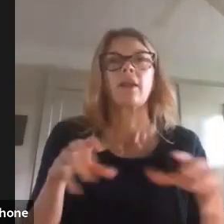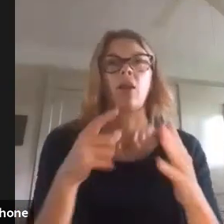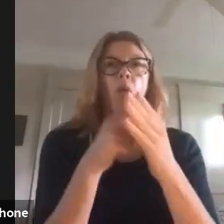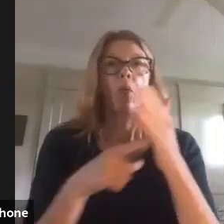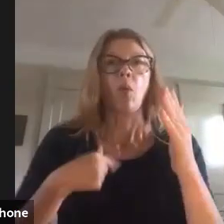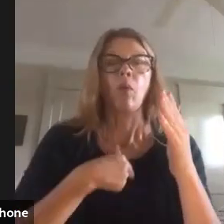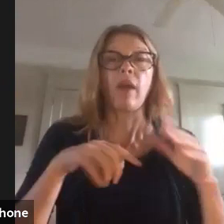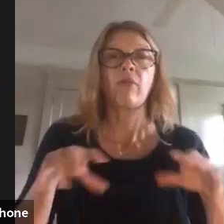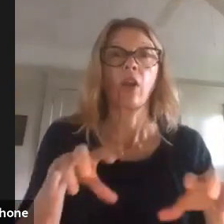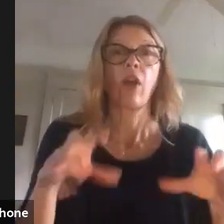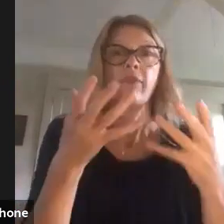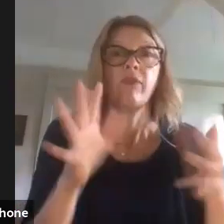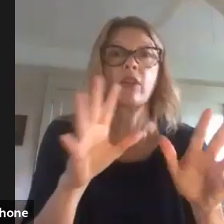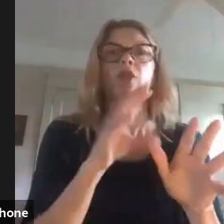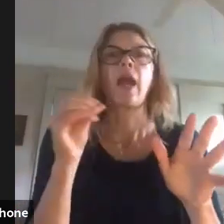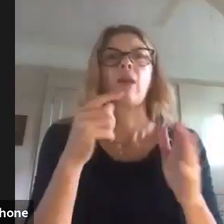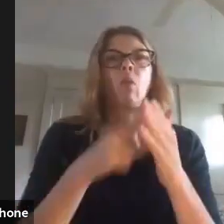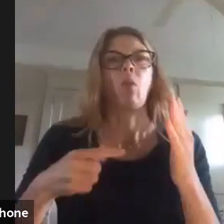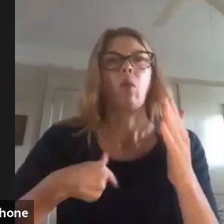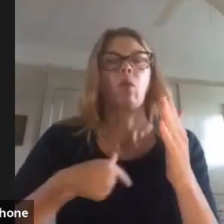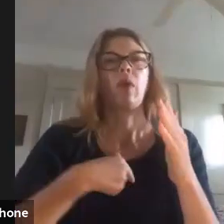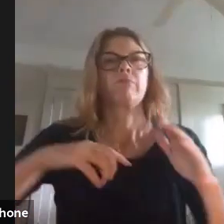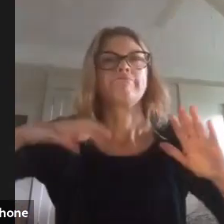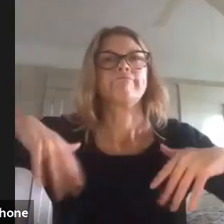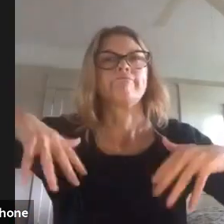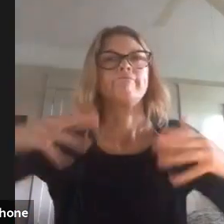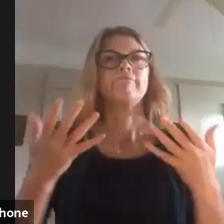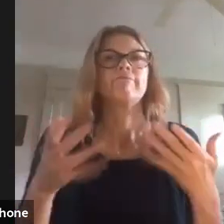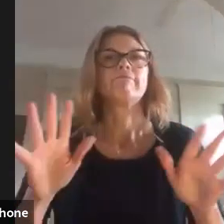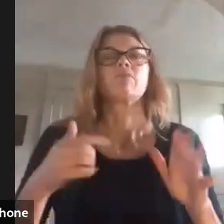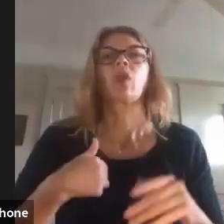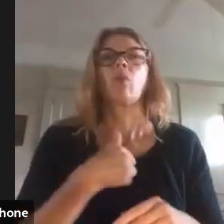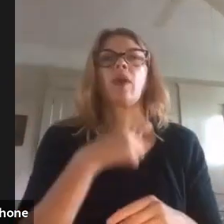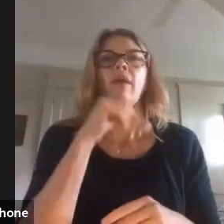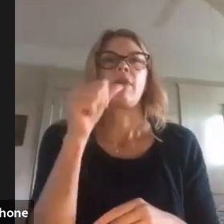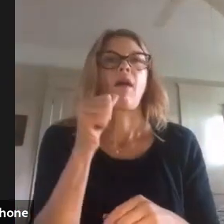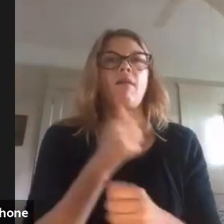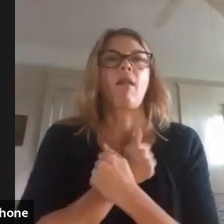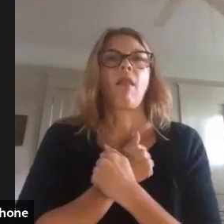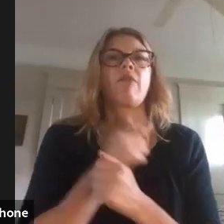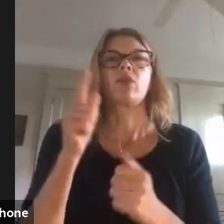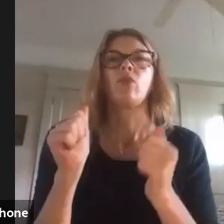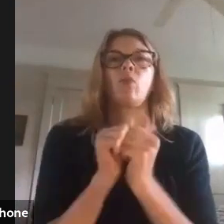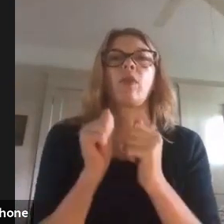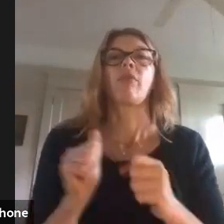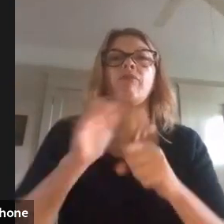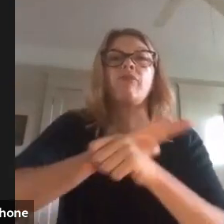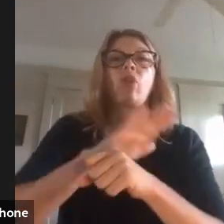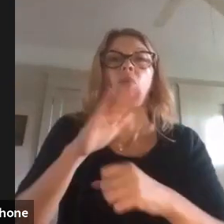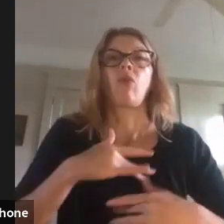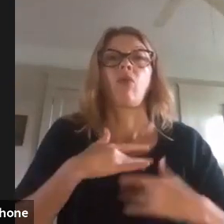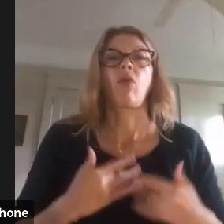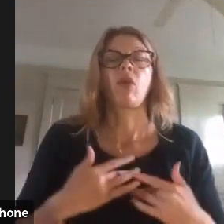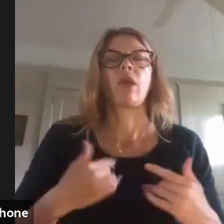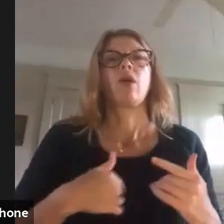by what we have done and by what we have left undone. We have not loved you with our whole heart.